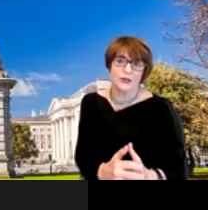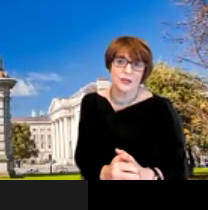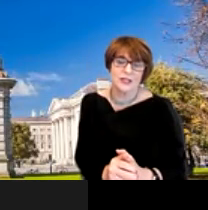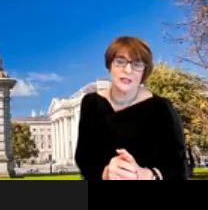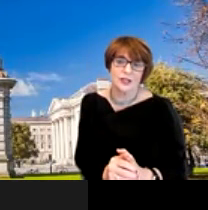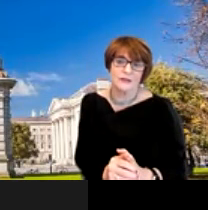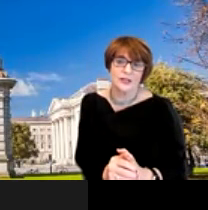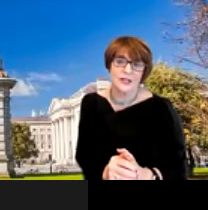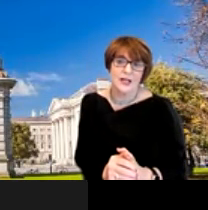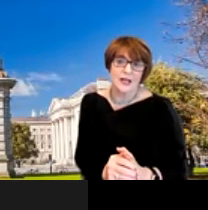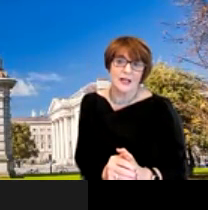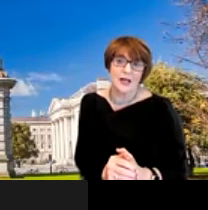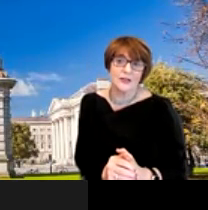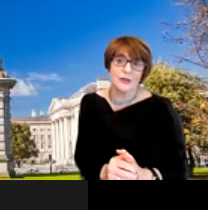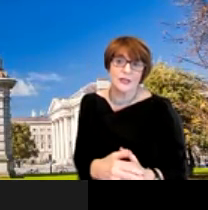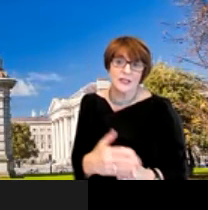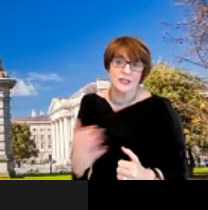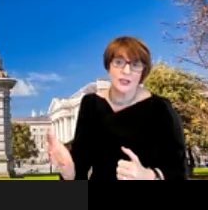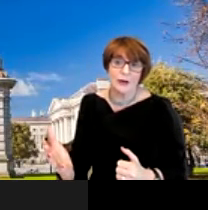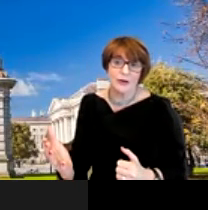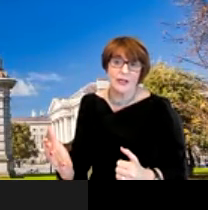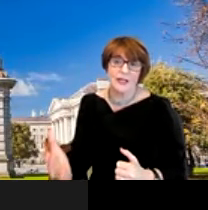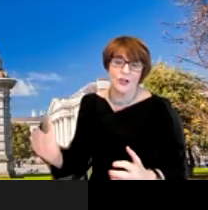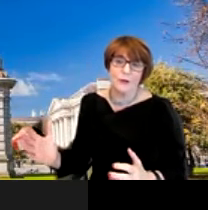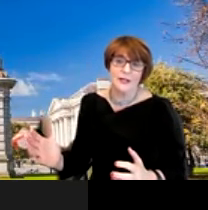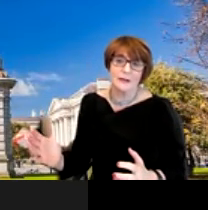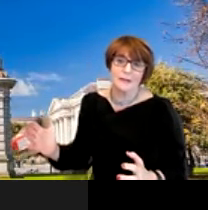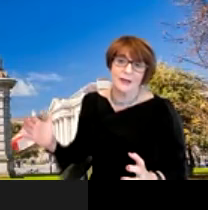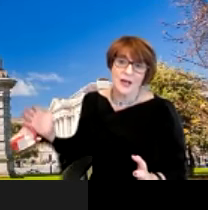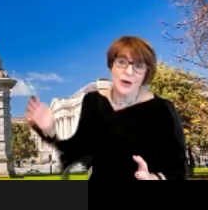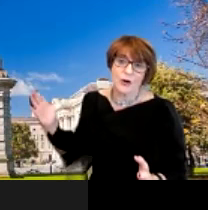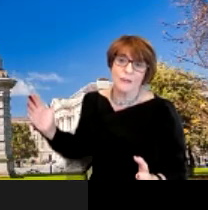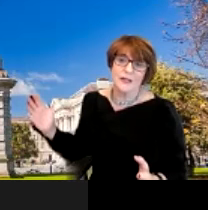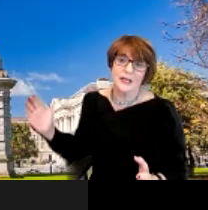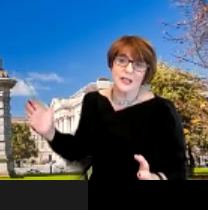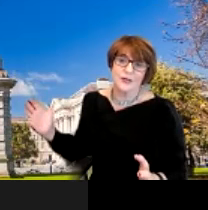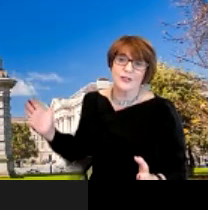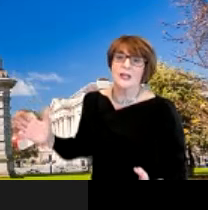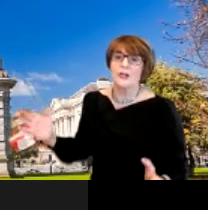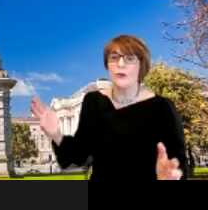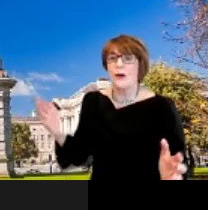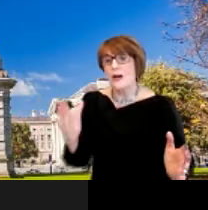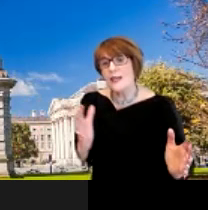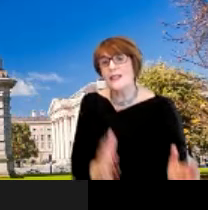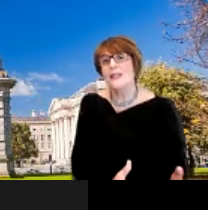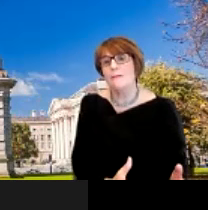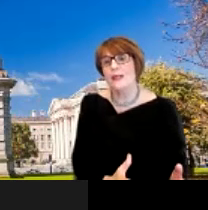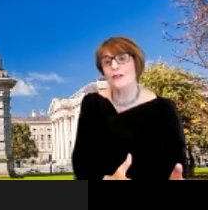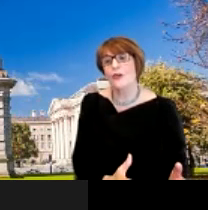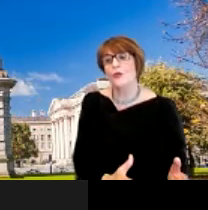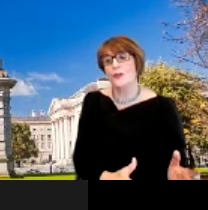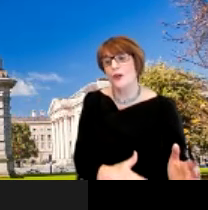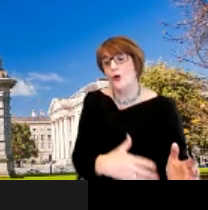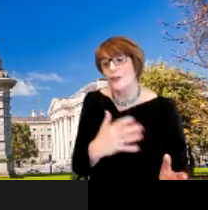those critical services. Like I think we've seen to the memory clinic, so many people were coming in with, you know, is it the impact